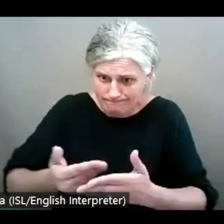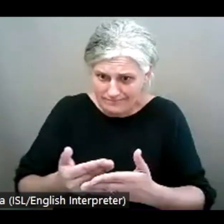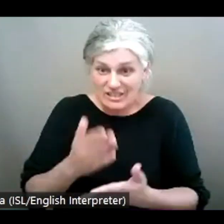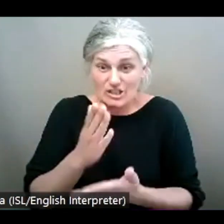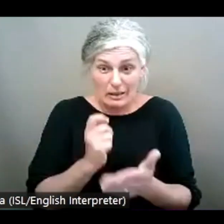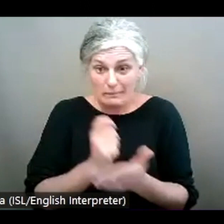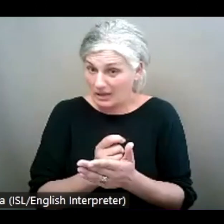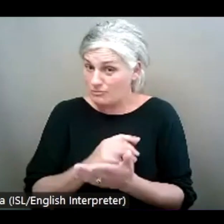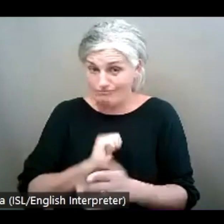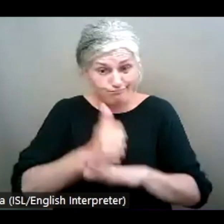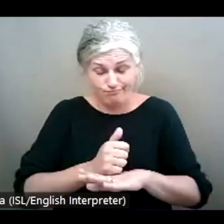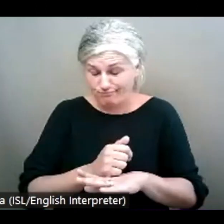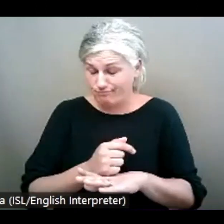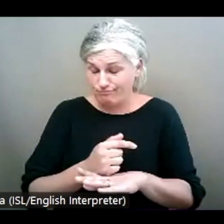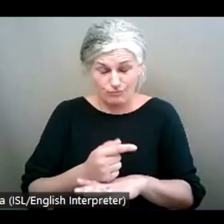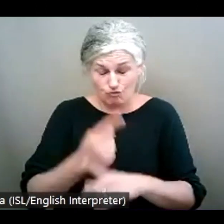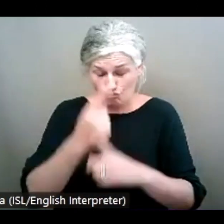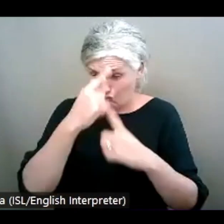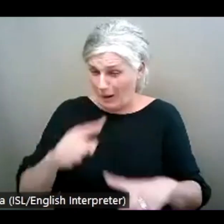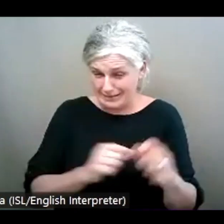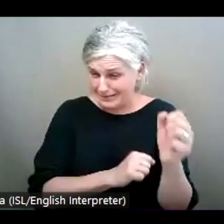services and stop